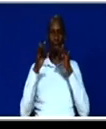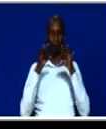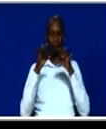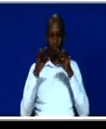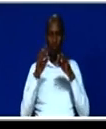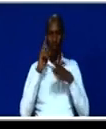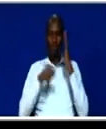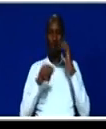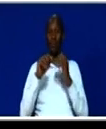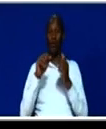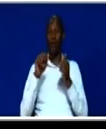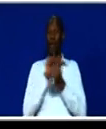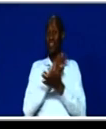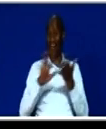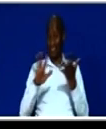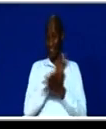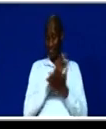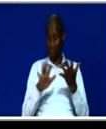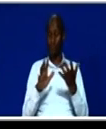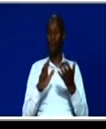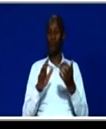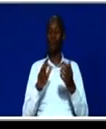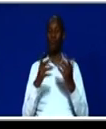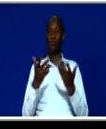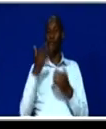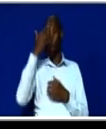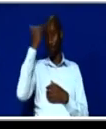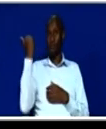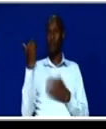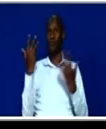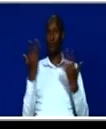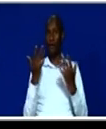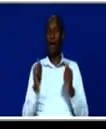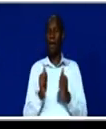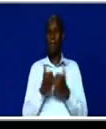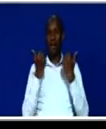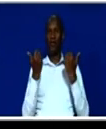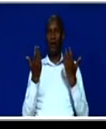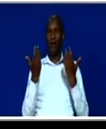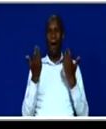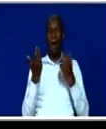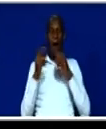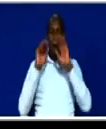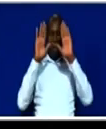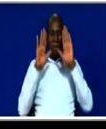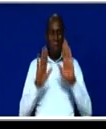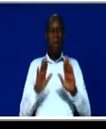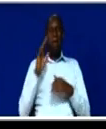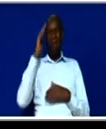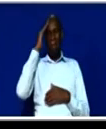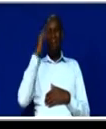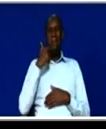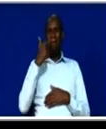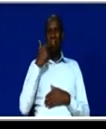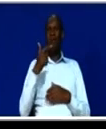saying what weathering is, they usually forget to mention where it occurs. It is very important.